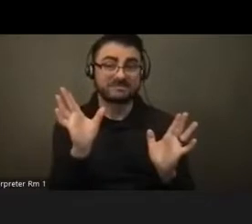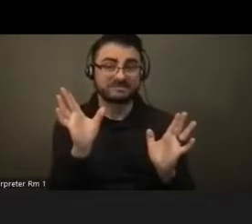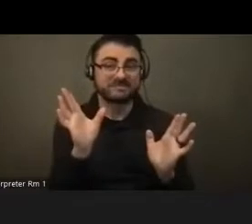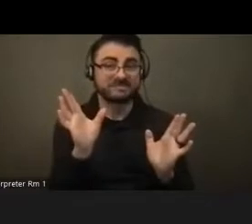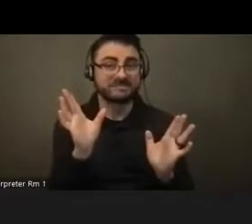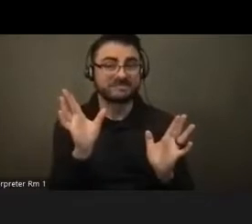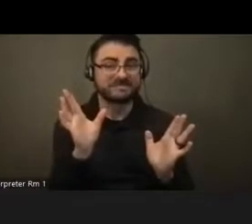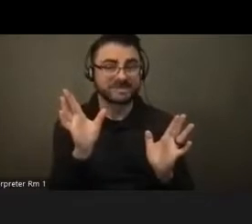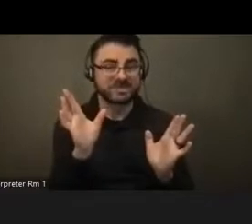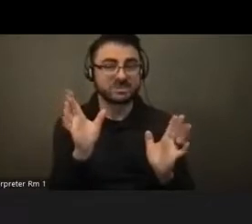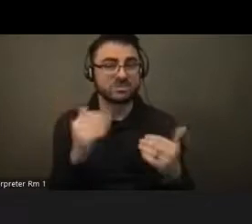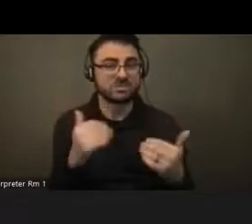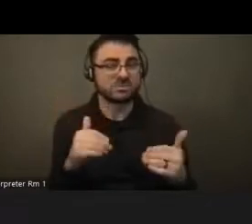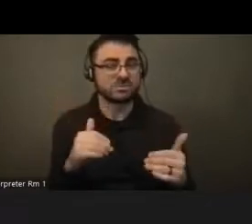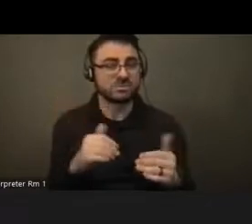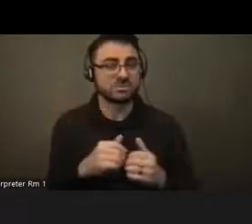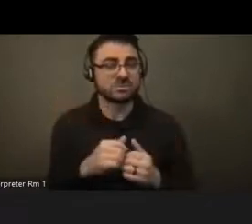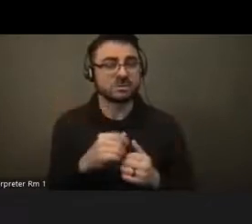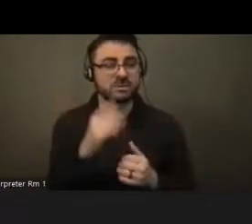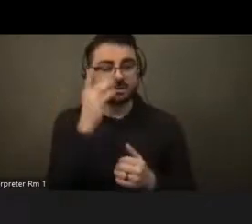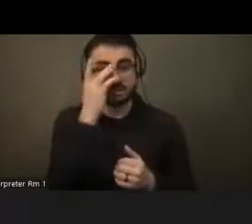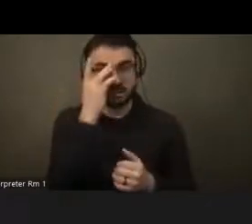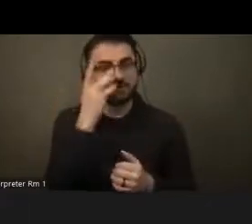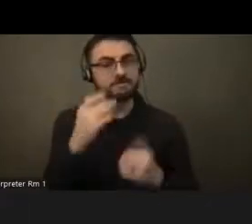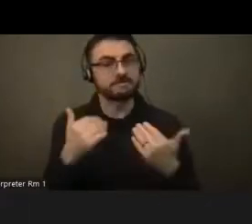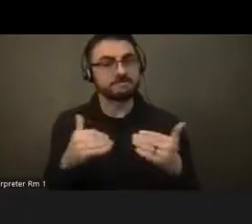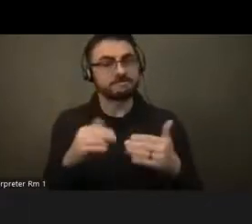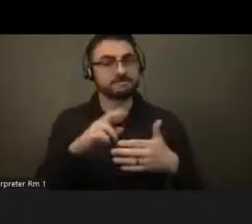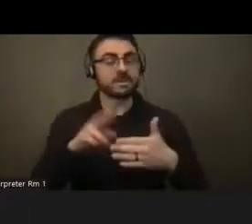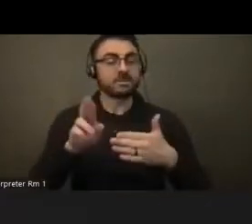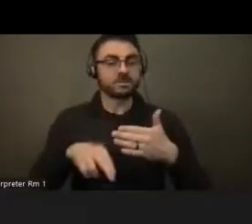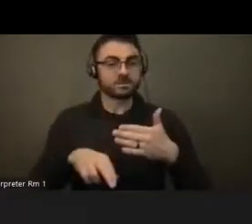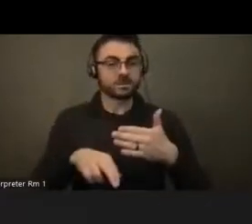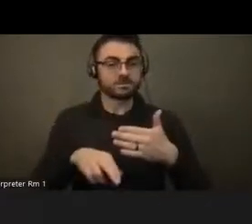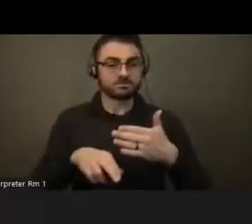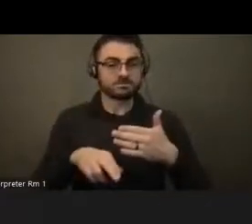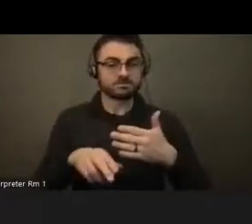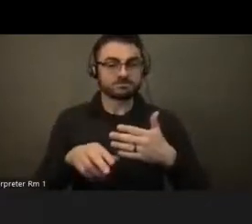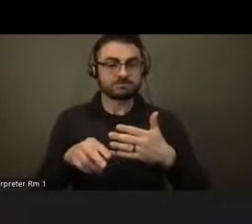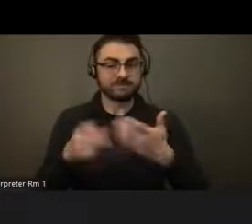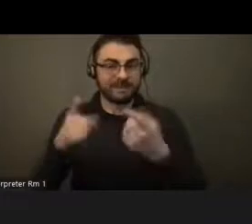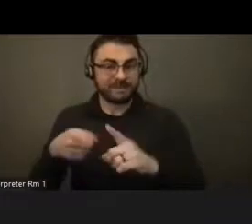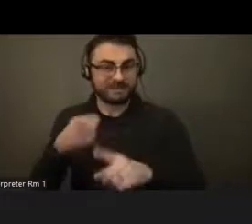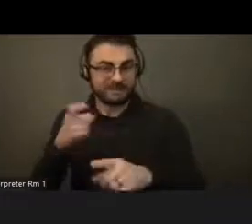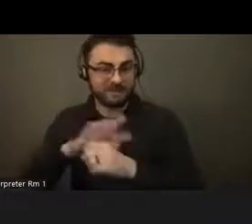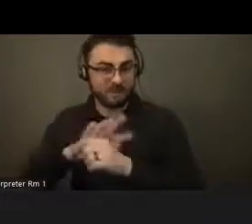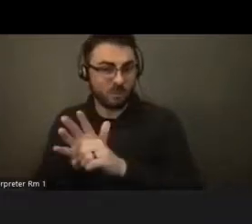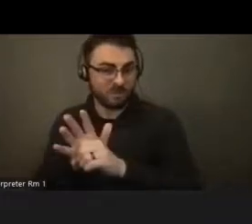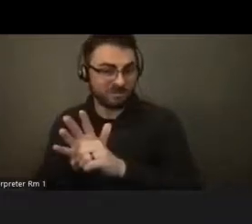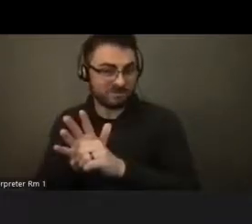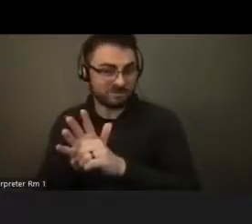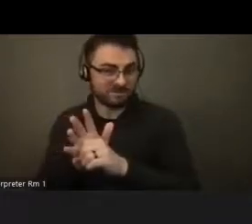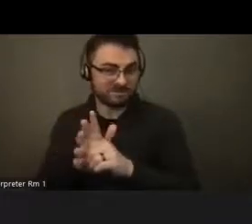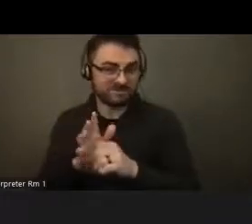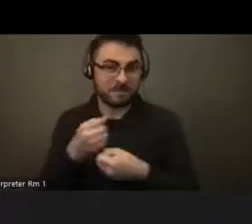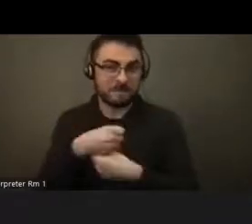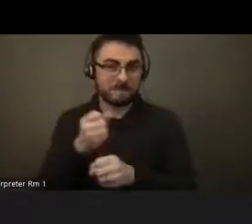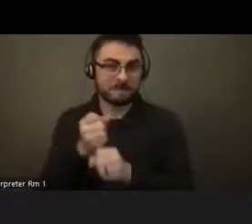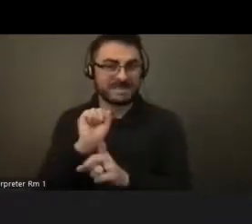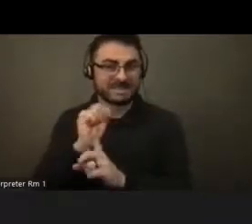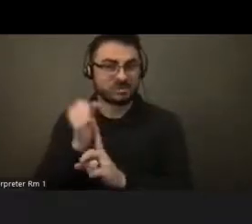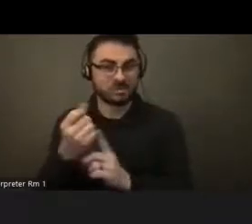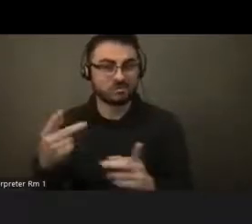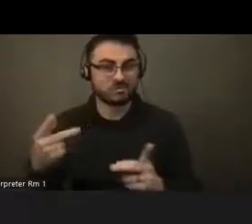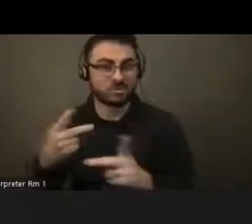really created, or that has resulted from COVID-19, has made the situation worse. And that's where